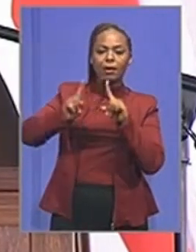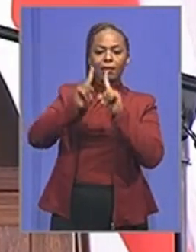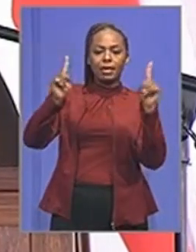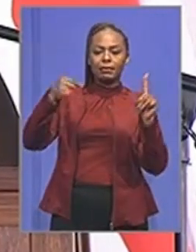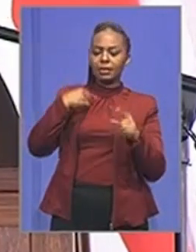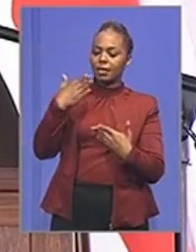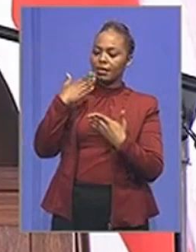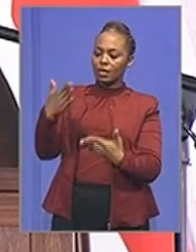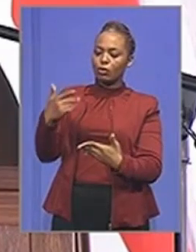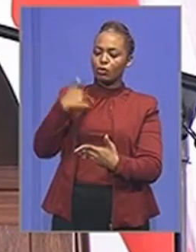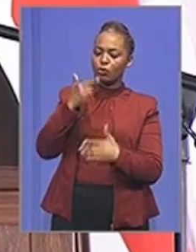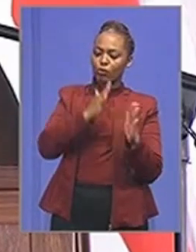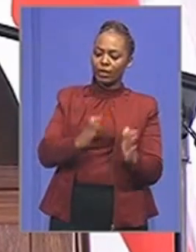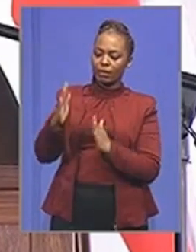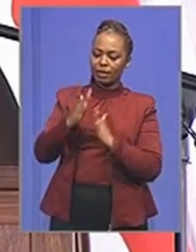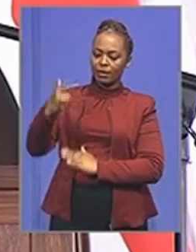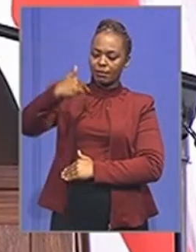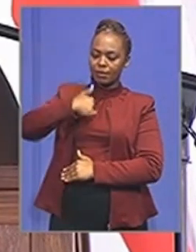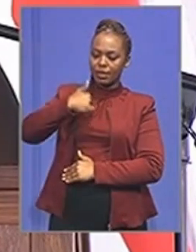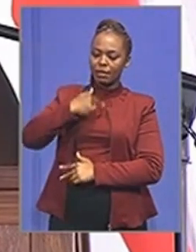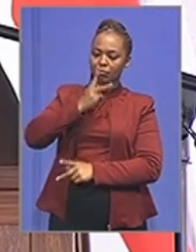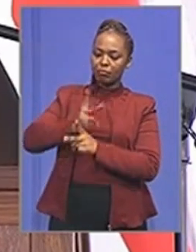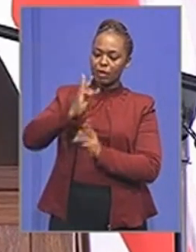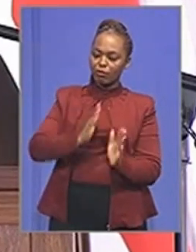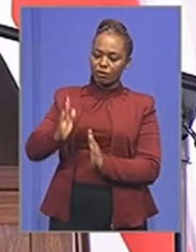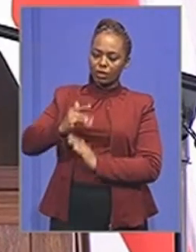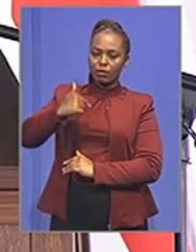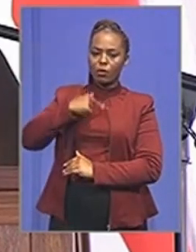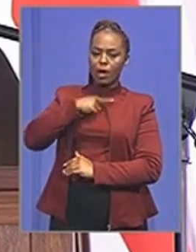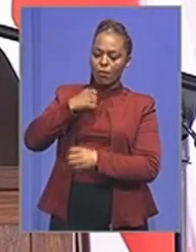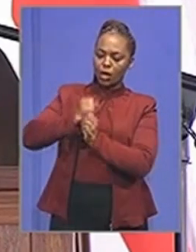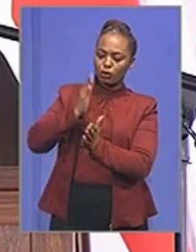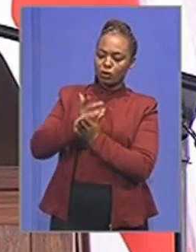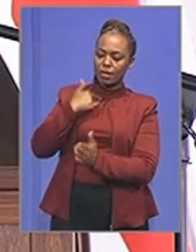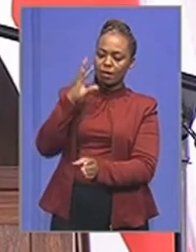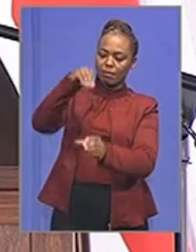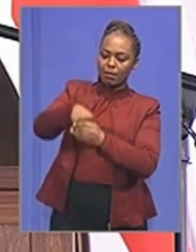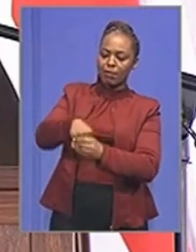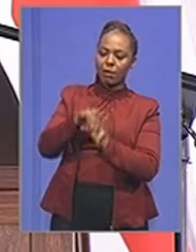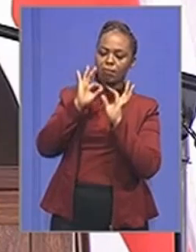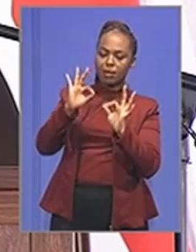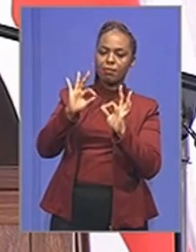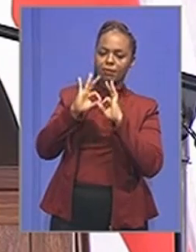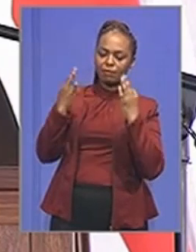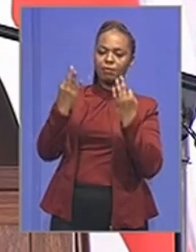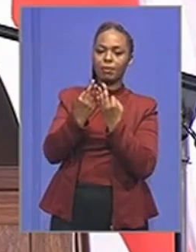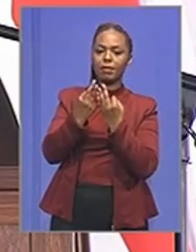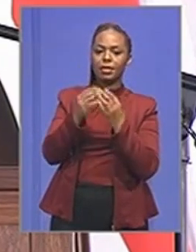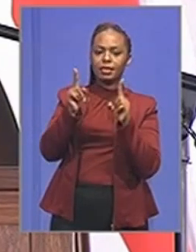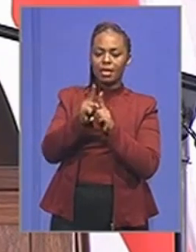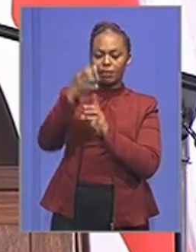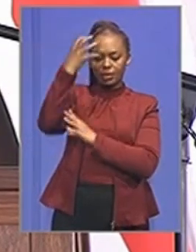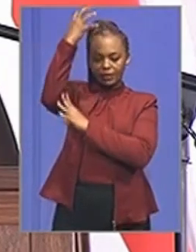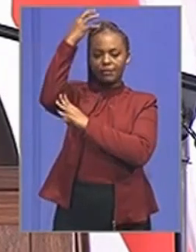for preparing me and ensuring that I am a perfect fit to this family and a chiefdom.